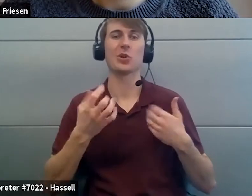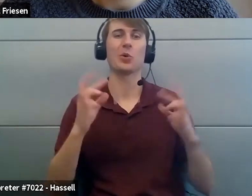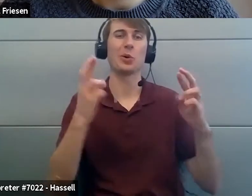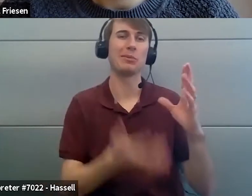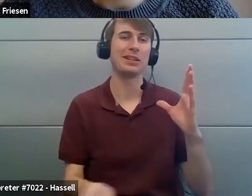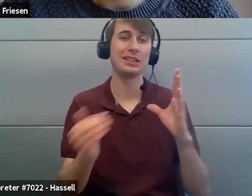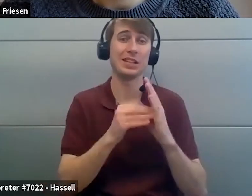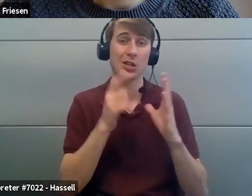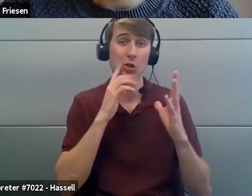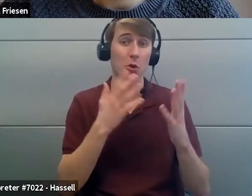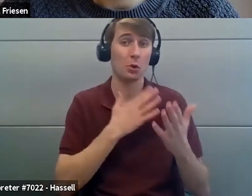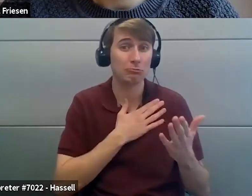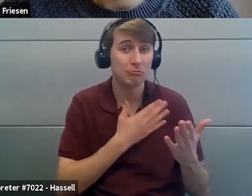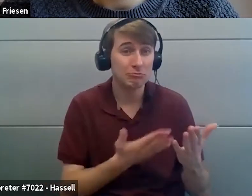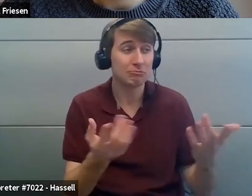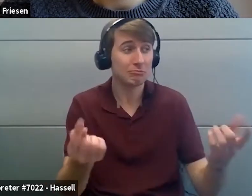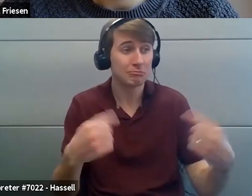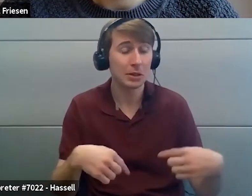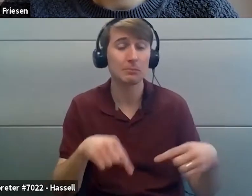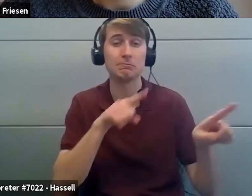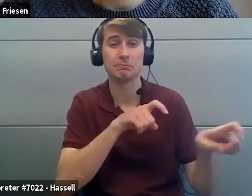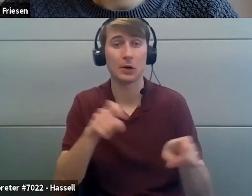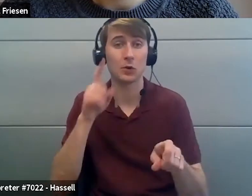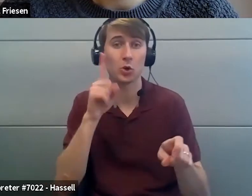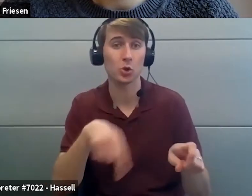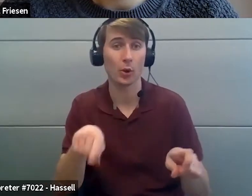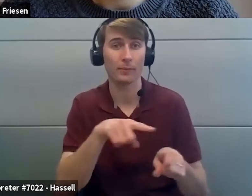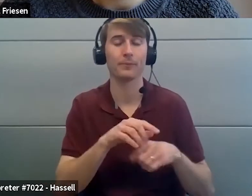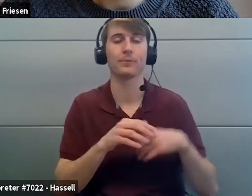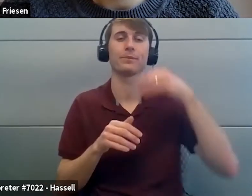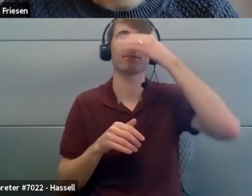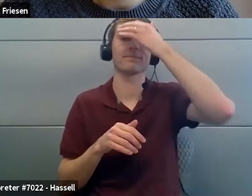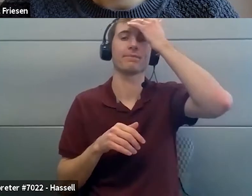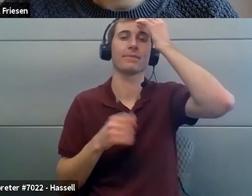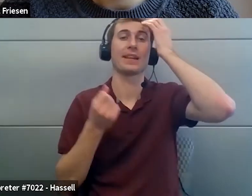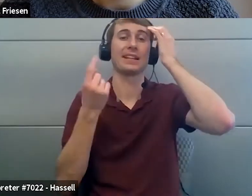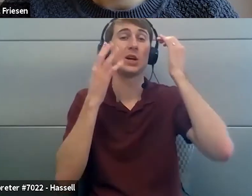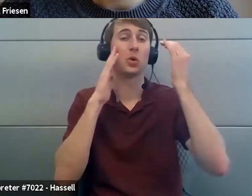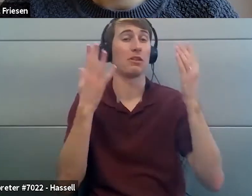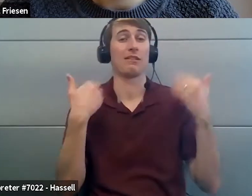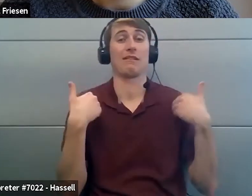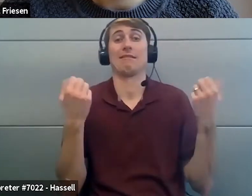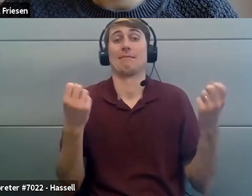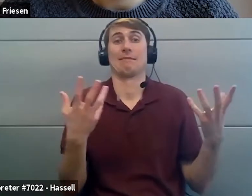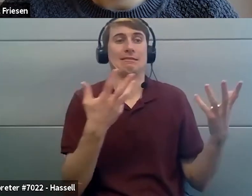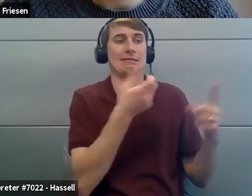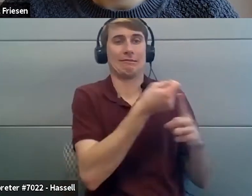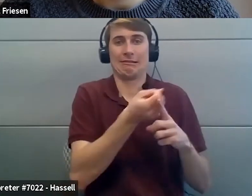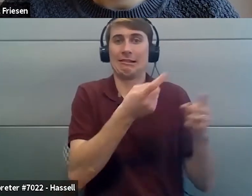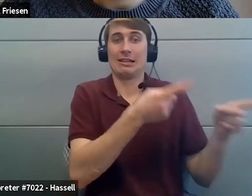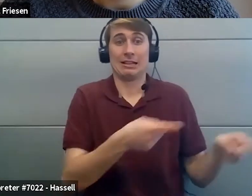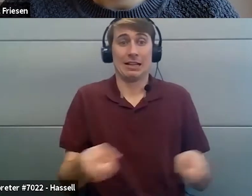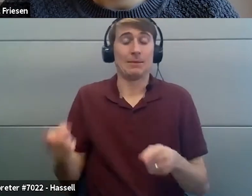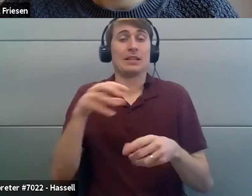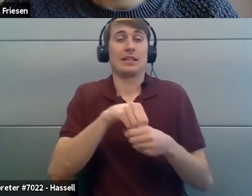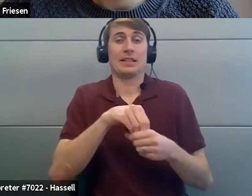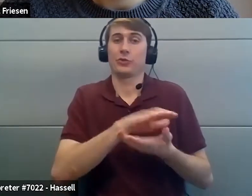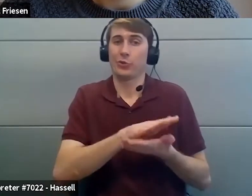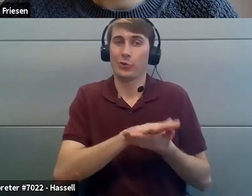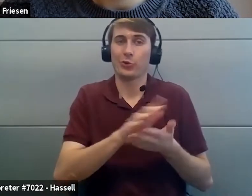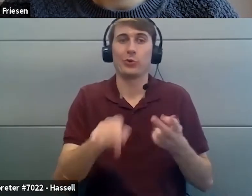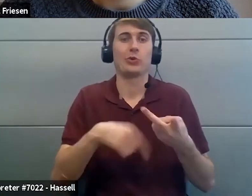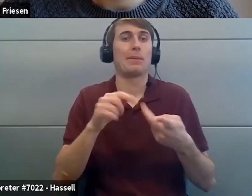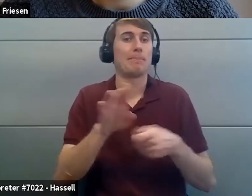in and get tested. There's going to be a lot going on in the schools, in our businesses, even places where you pick up